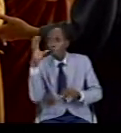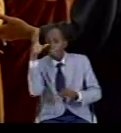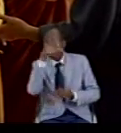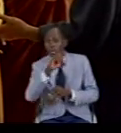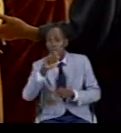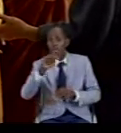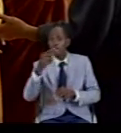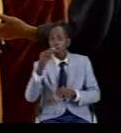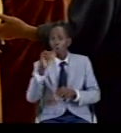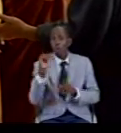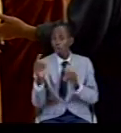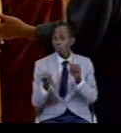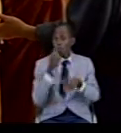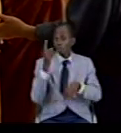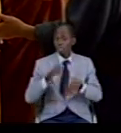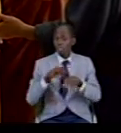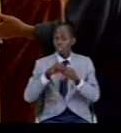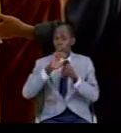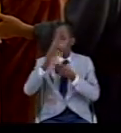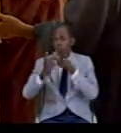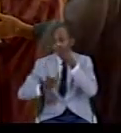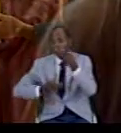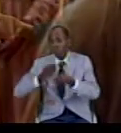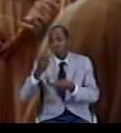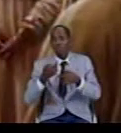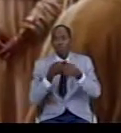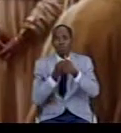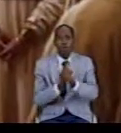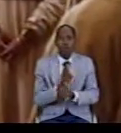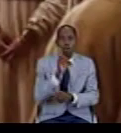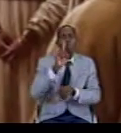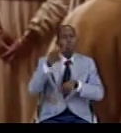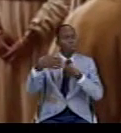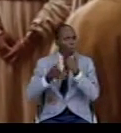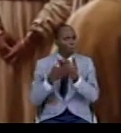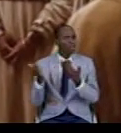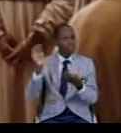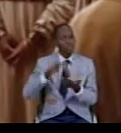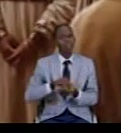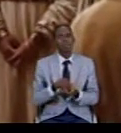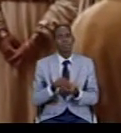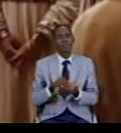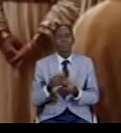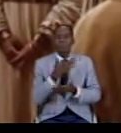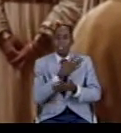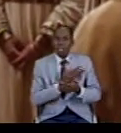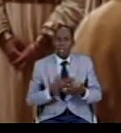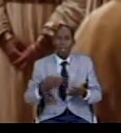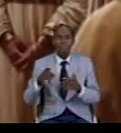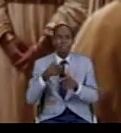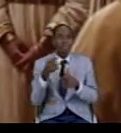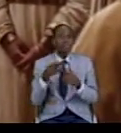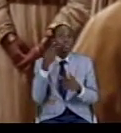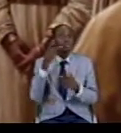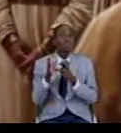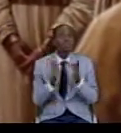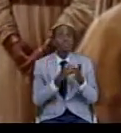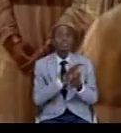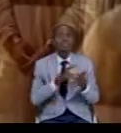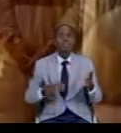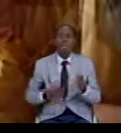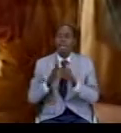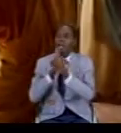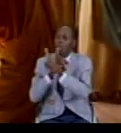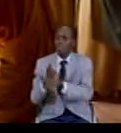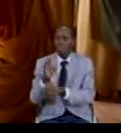time in your follow-up program or system, go back there again. And then you see Jesus Christ answered his